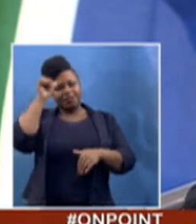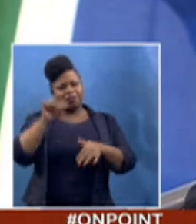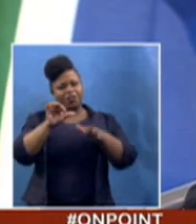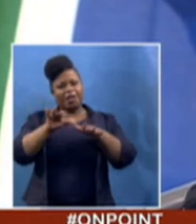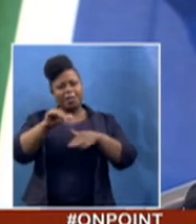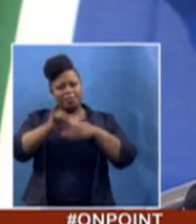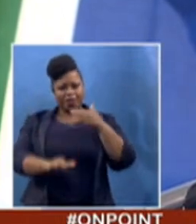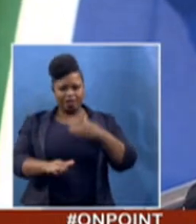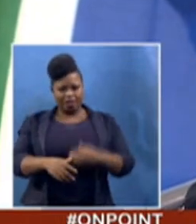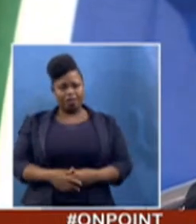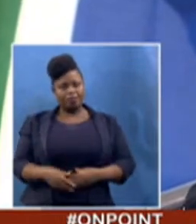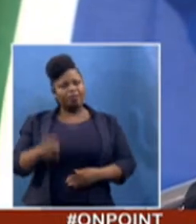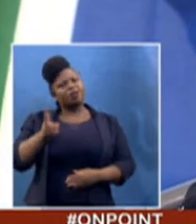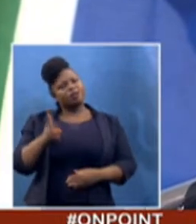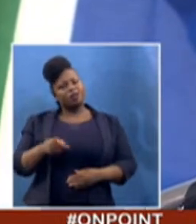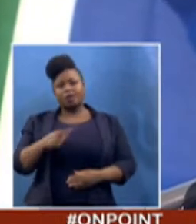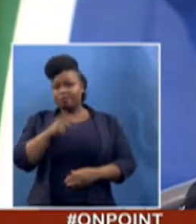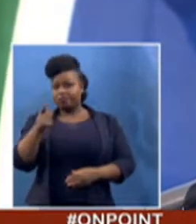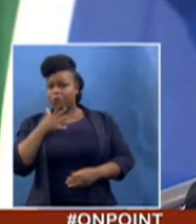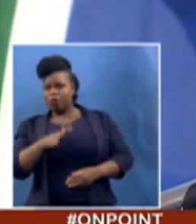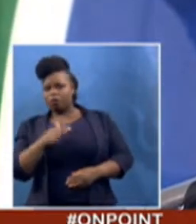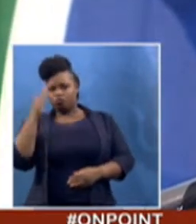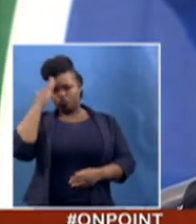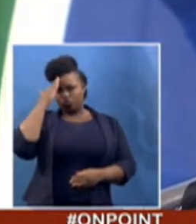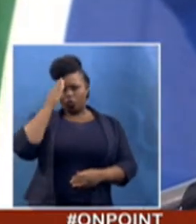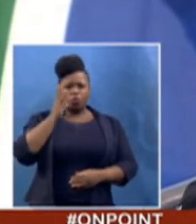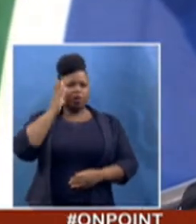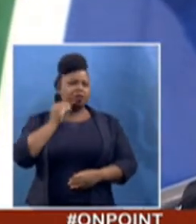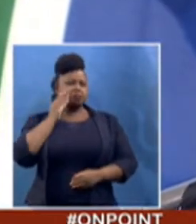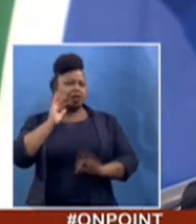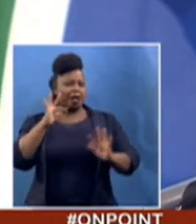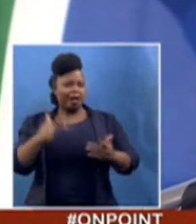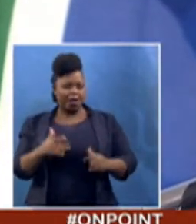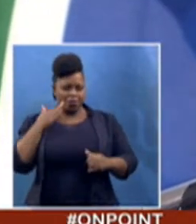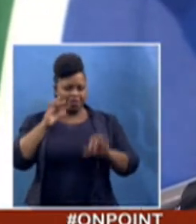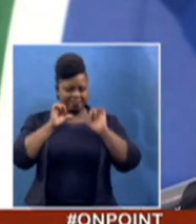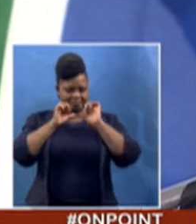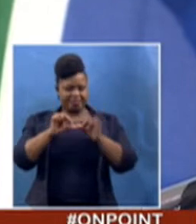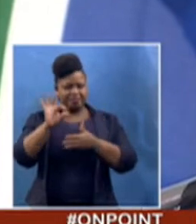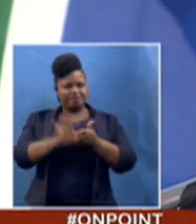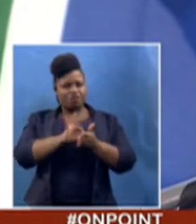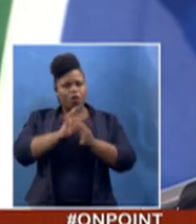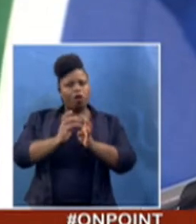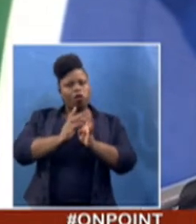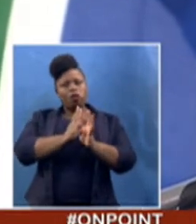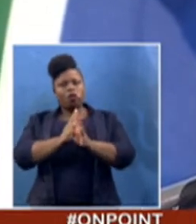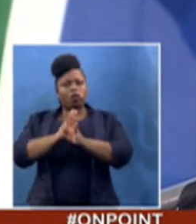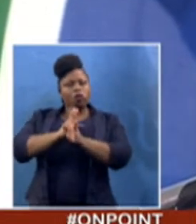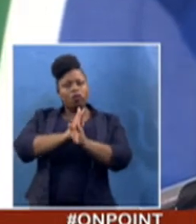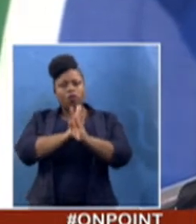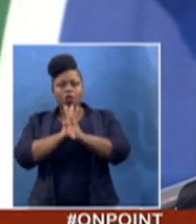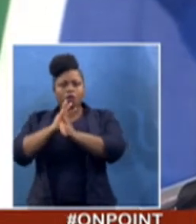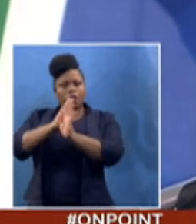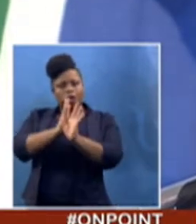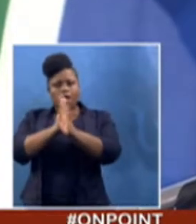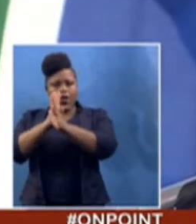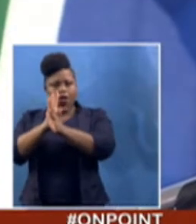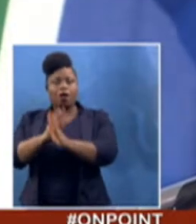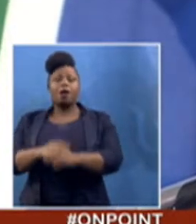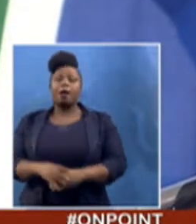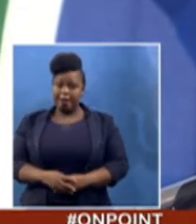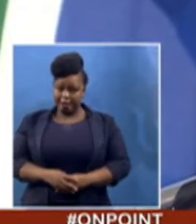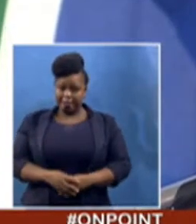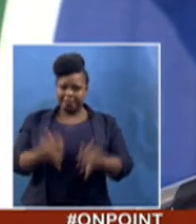our experience as we stood in the voting lines and queues. Today we have a country